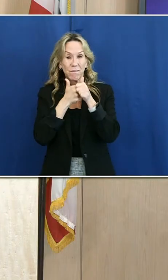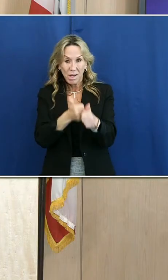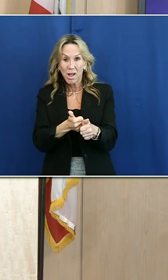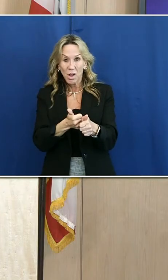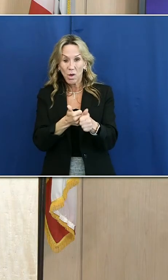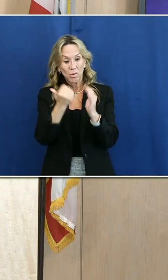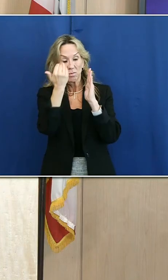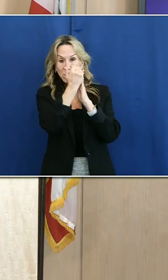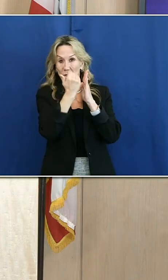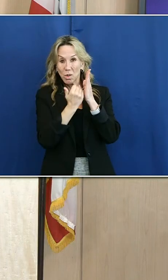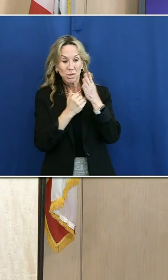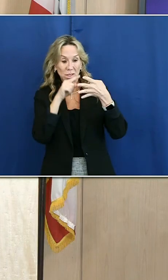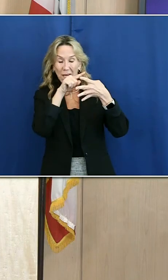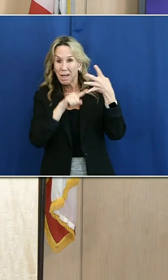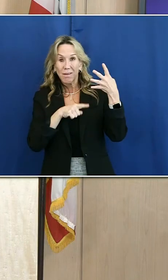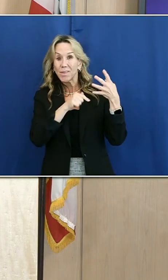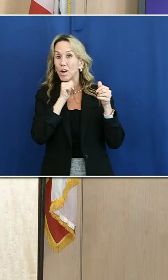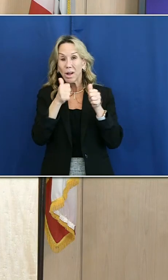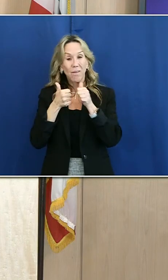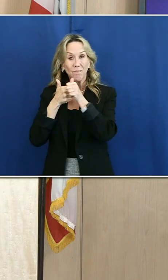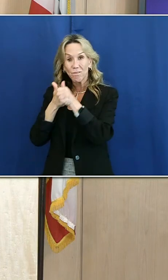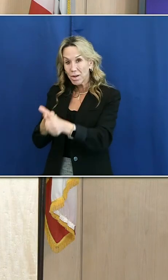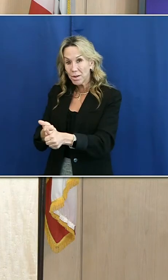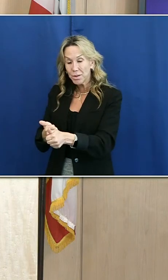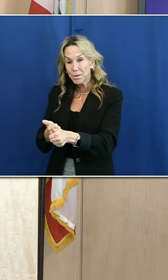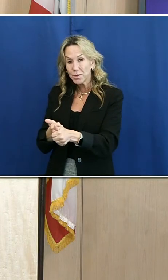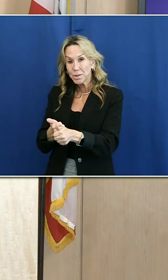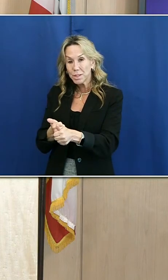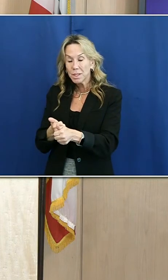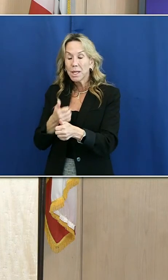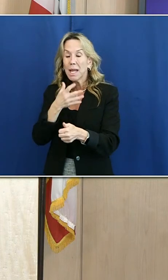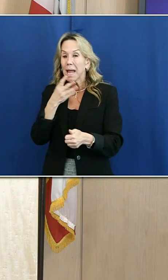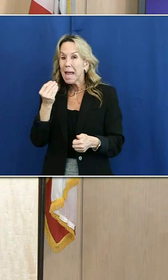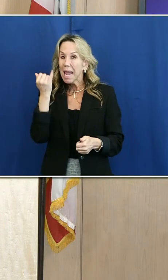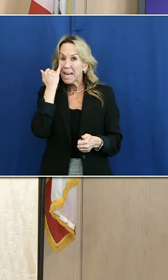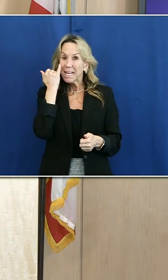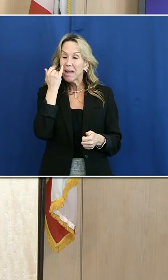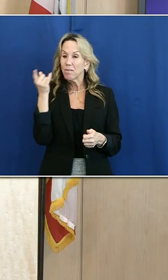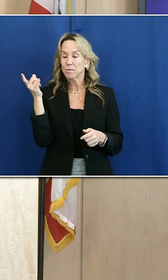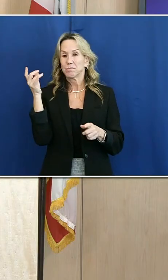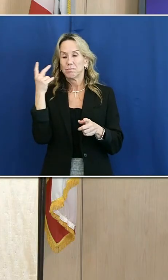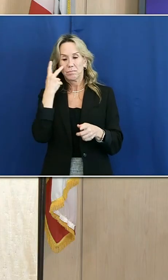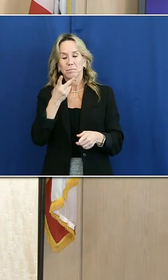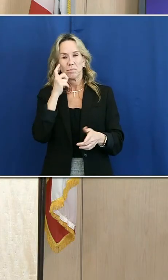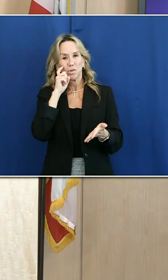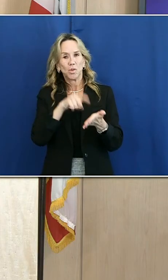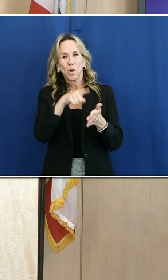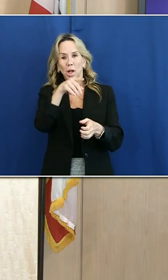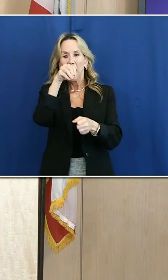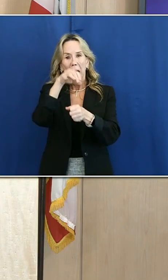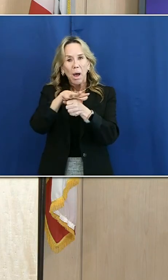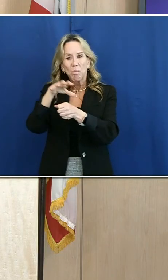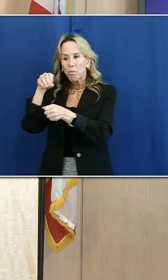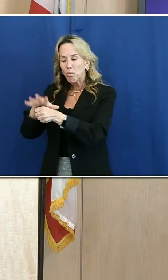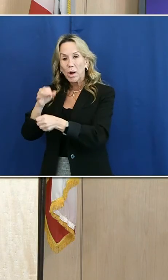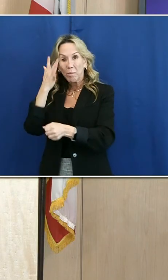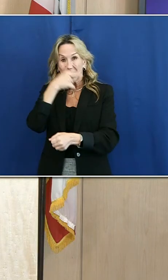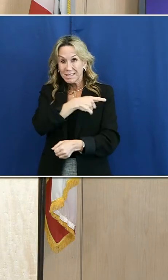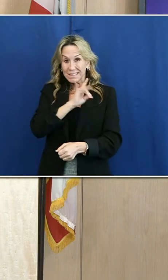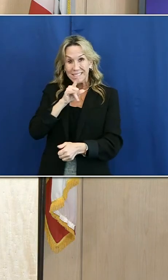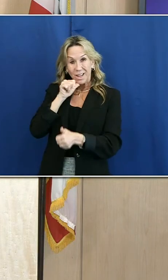the guidelines and if there are particularly outbreaks occurring as a result of not